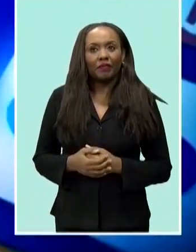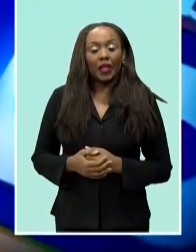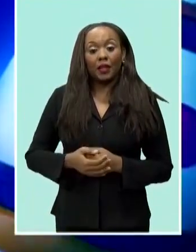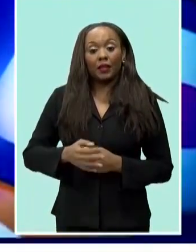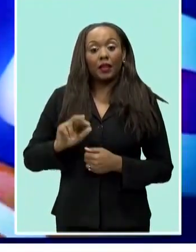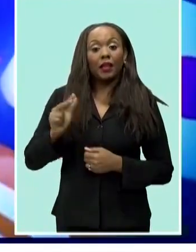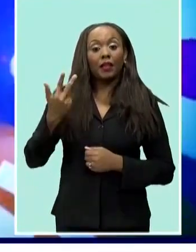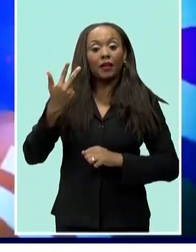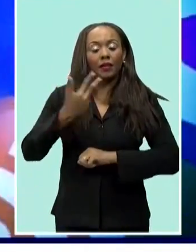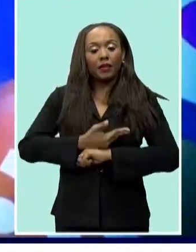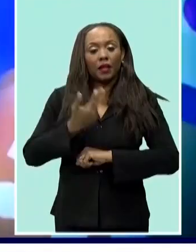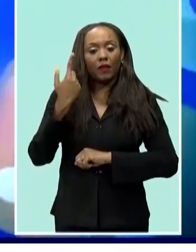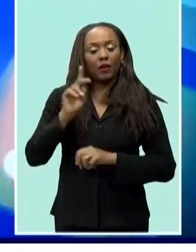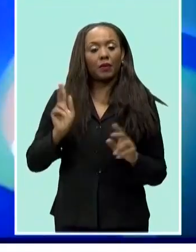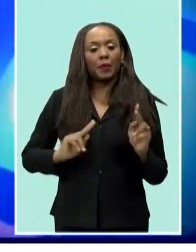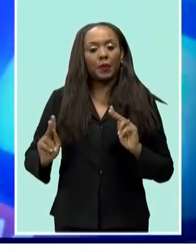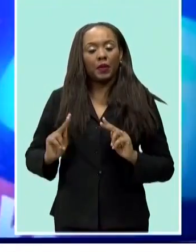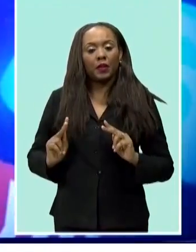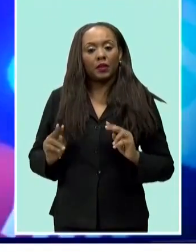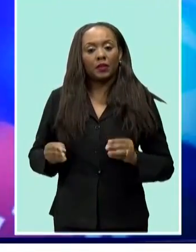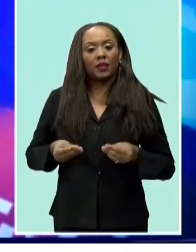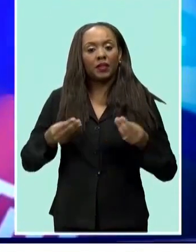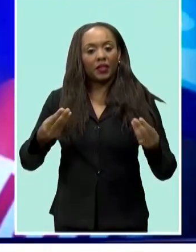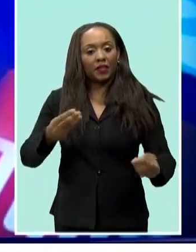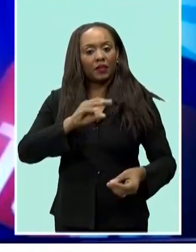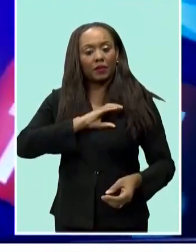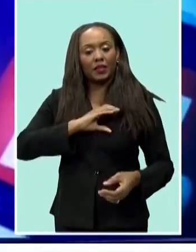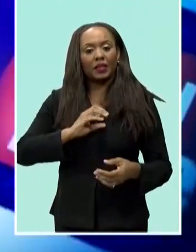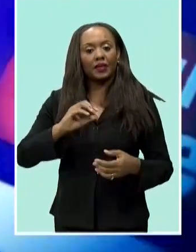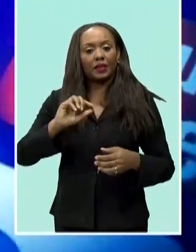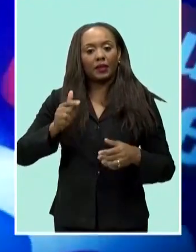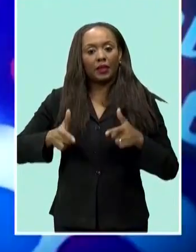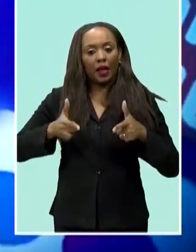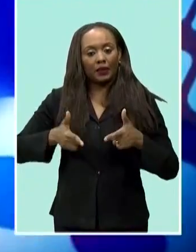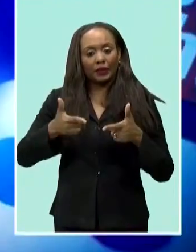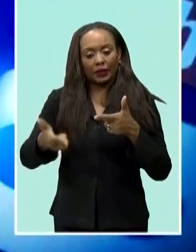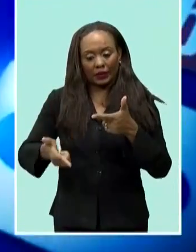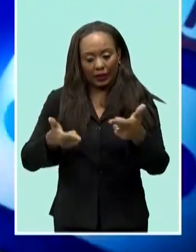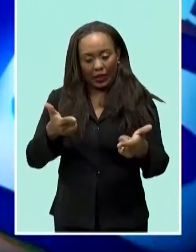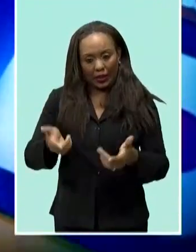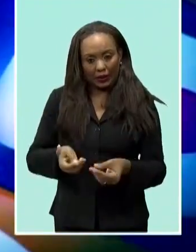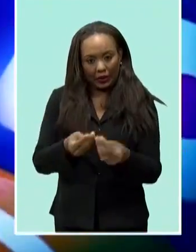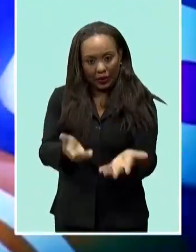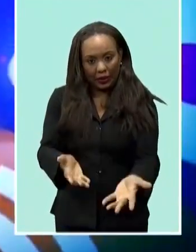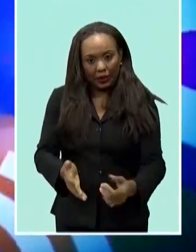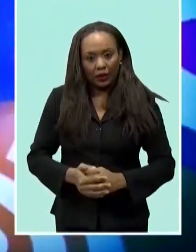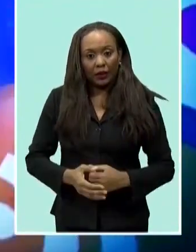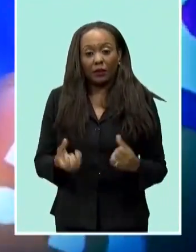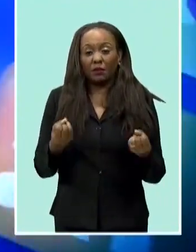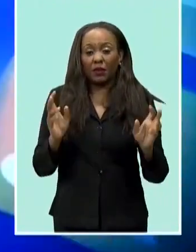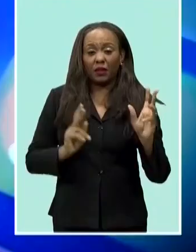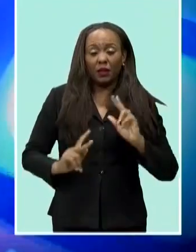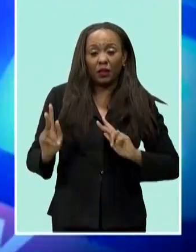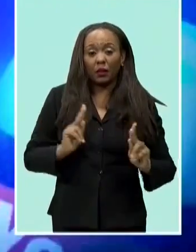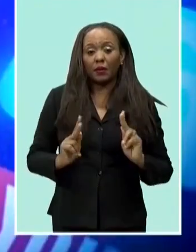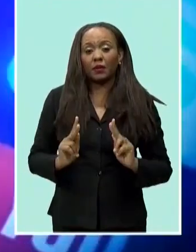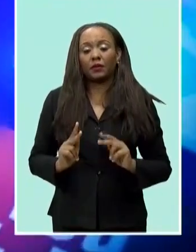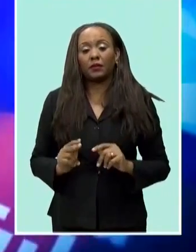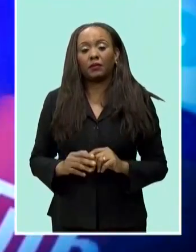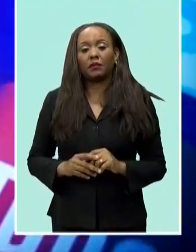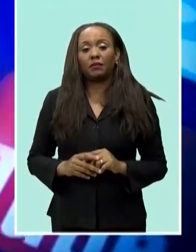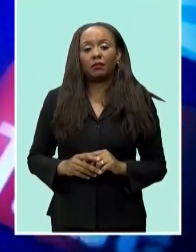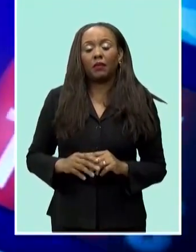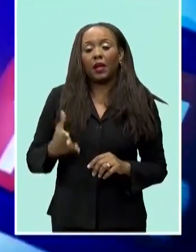It's day 3 of the gun amnesty announced last week by Attorney General Dale Marshall, and many, including the Bar Association,